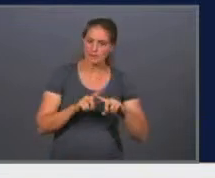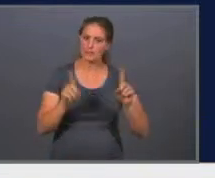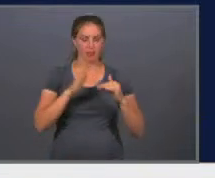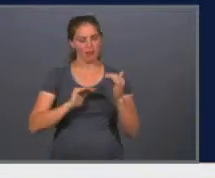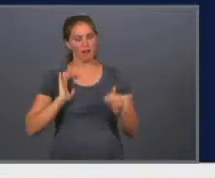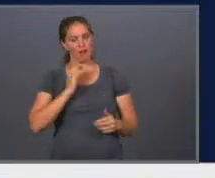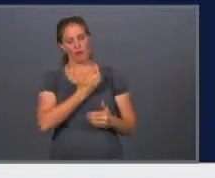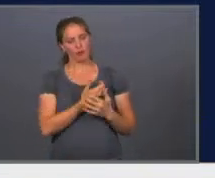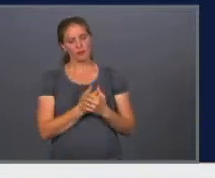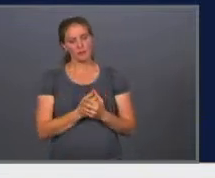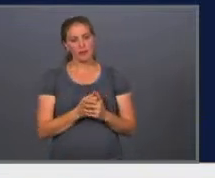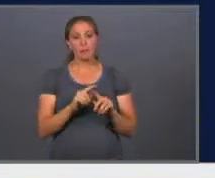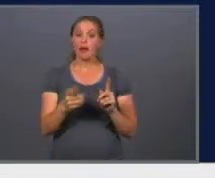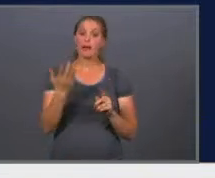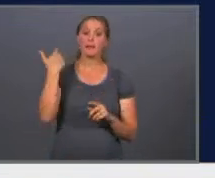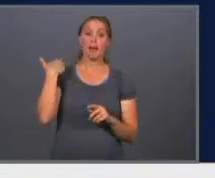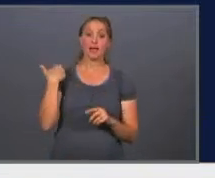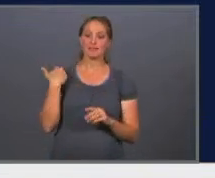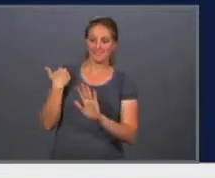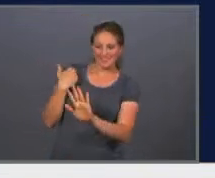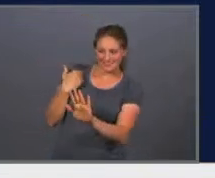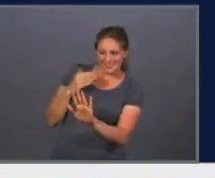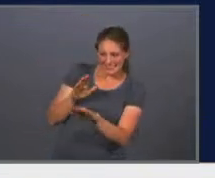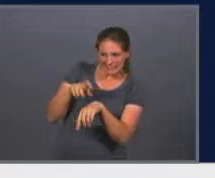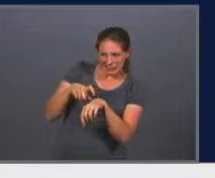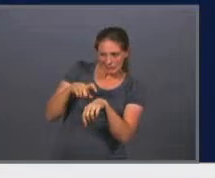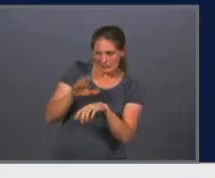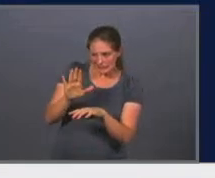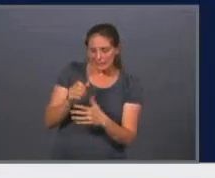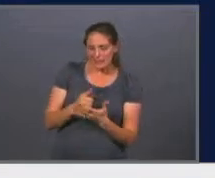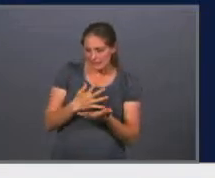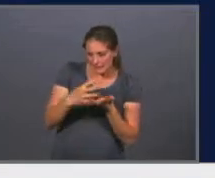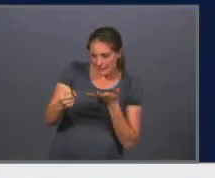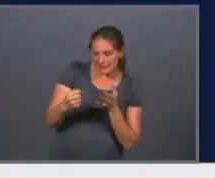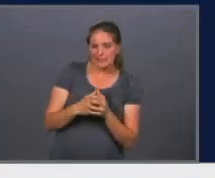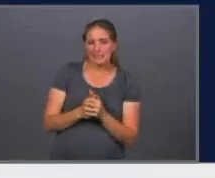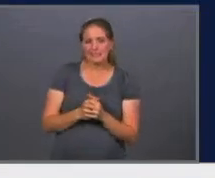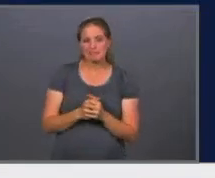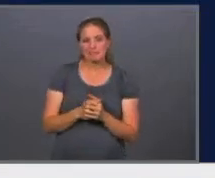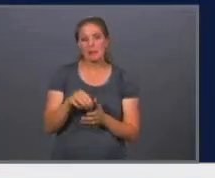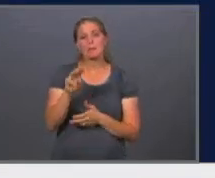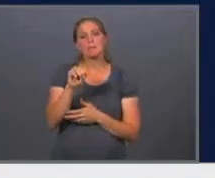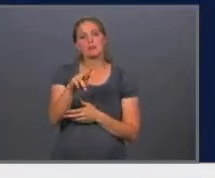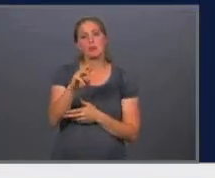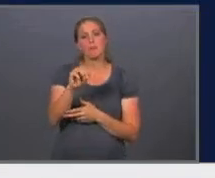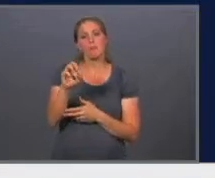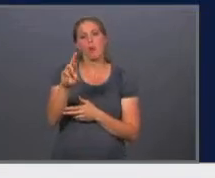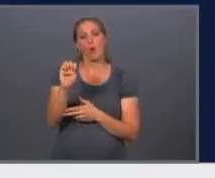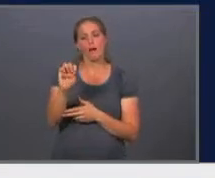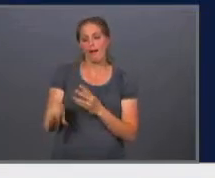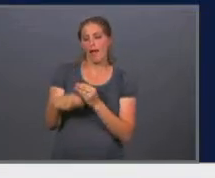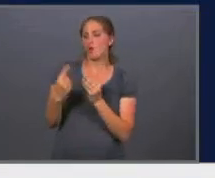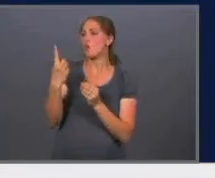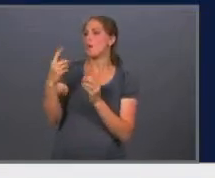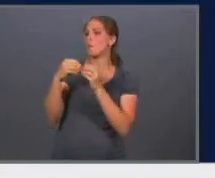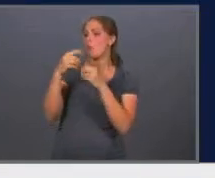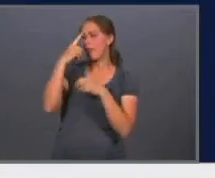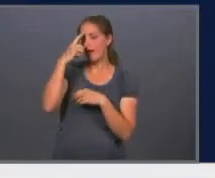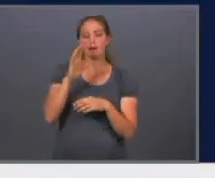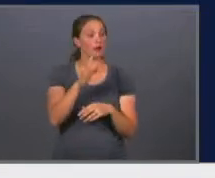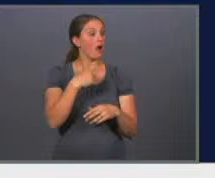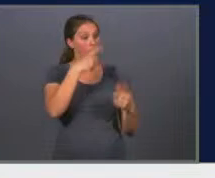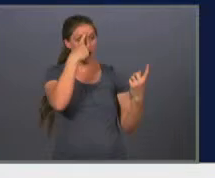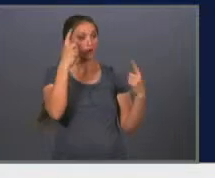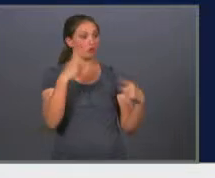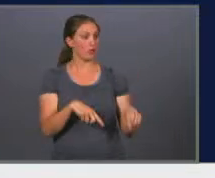we've often mistreated Palestinians. I'm going to let Mr. Moore just add one more thought. I'll be very brief. Completely agree. The murder